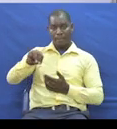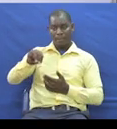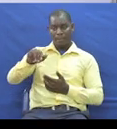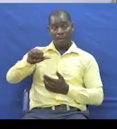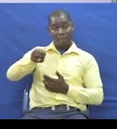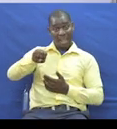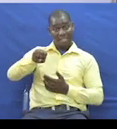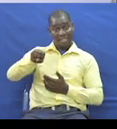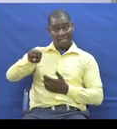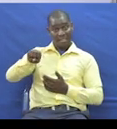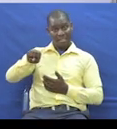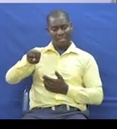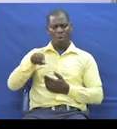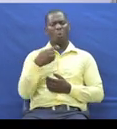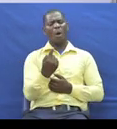of